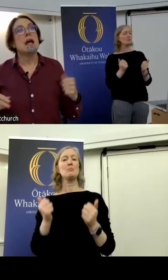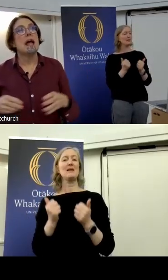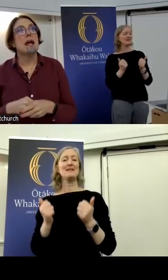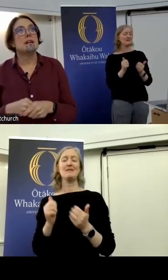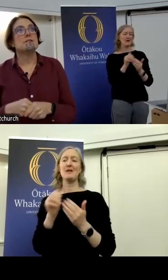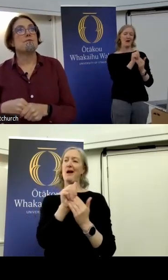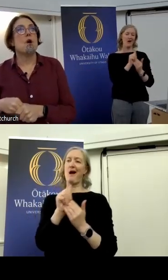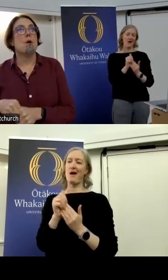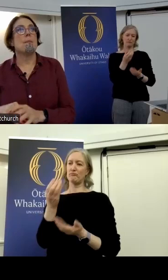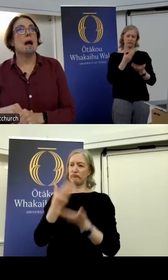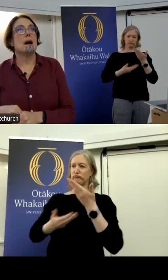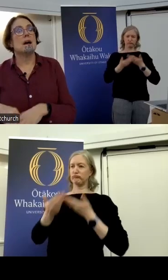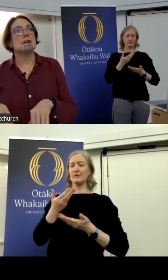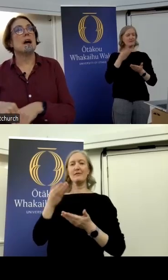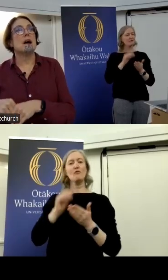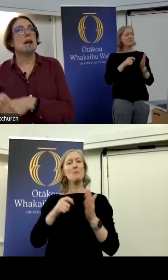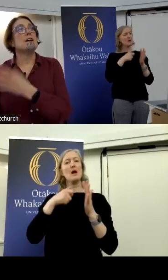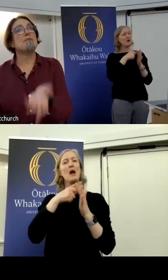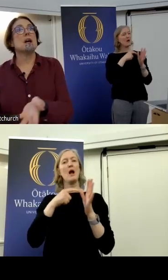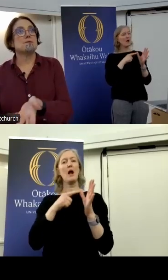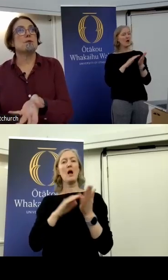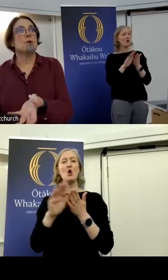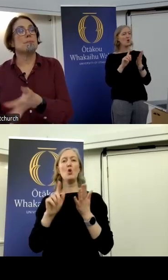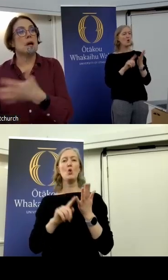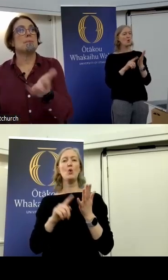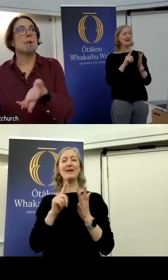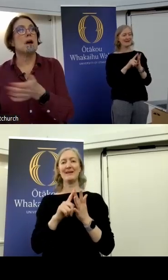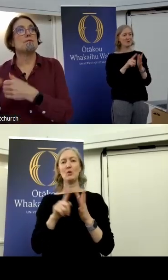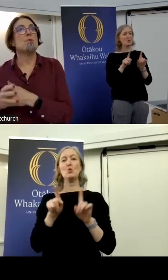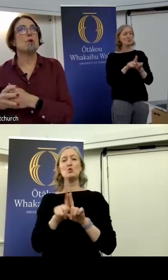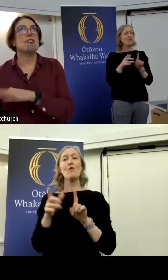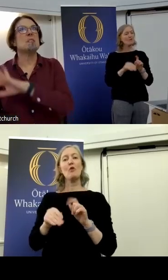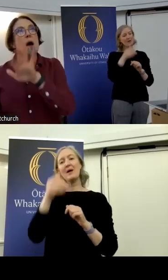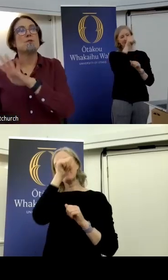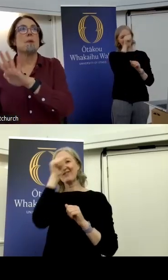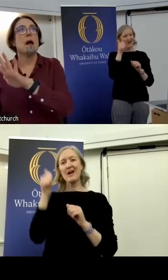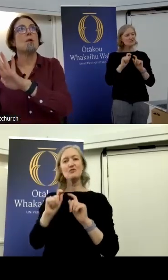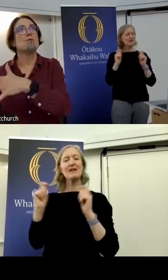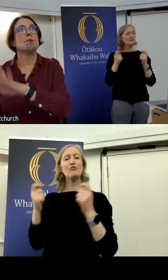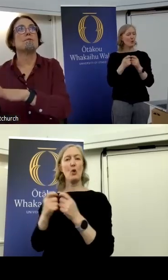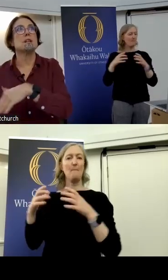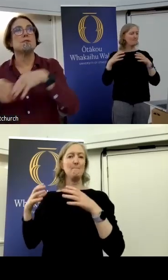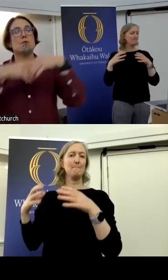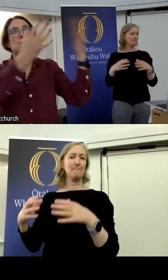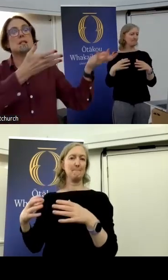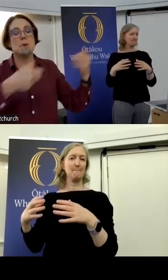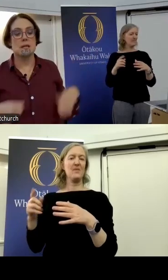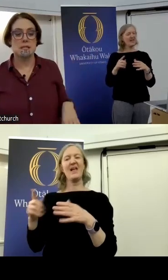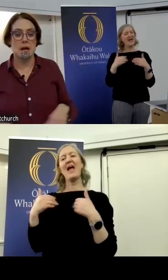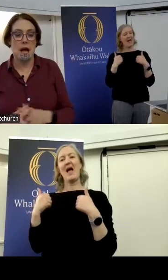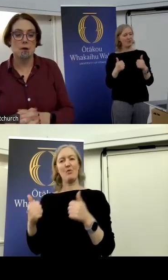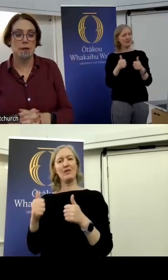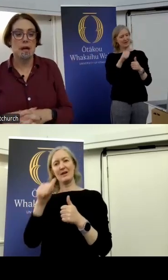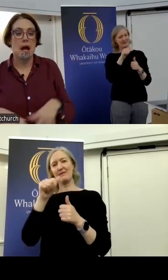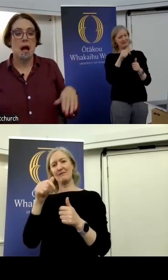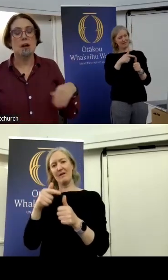Kāhui and from an advisory group, kind of more of a health advisory group, as well as